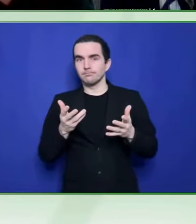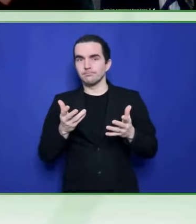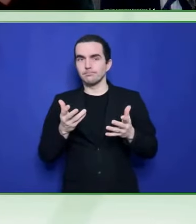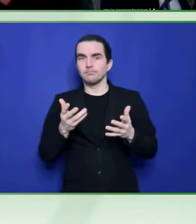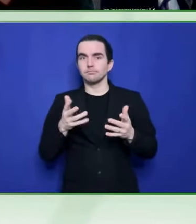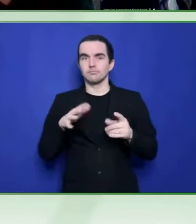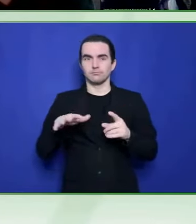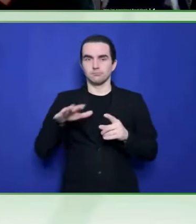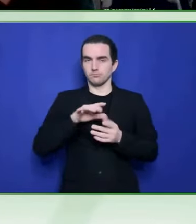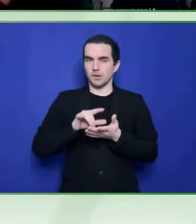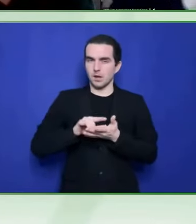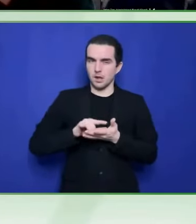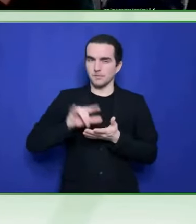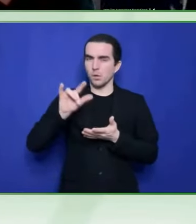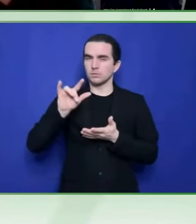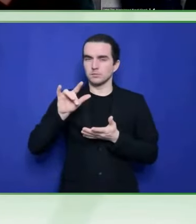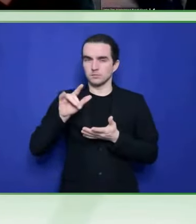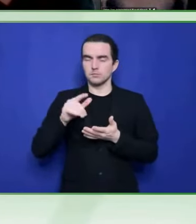to